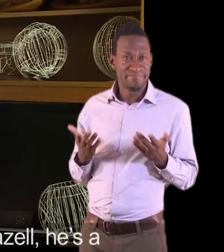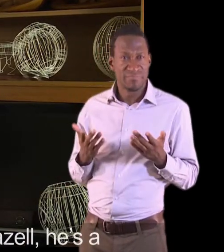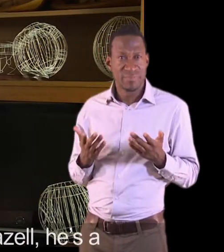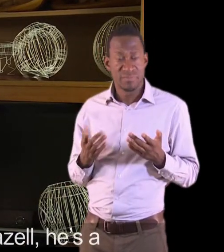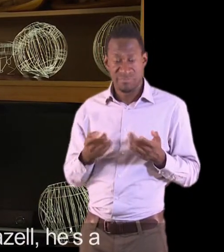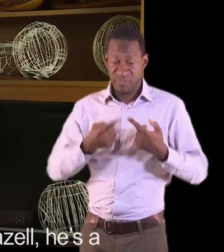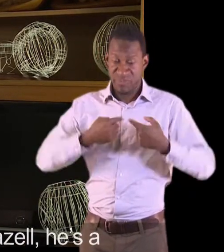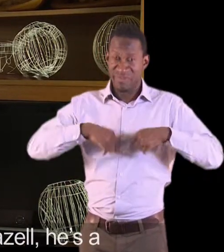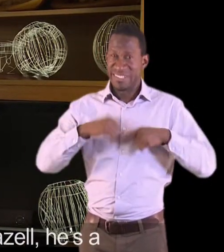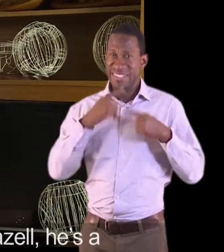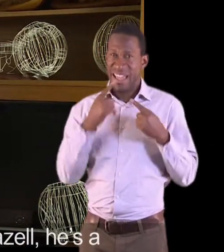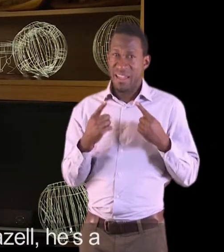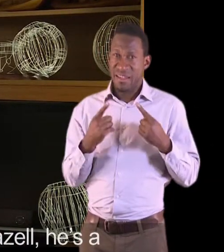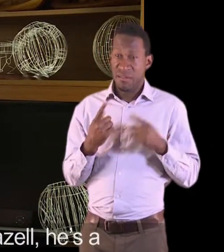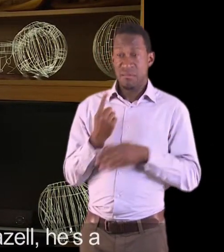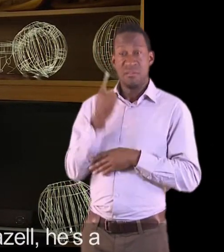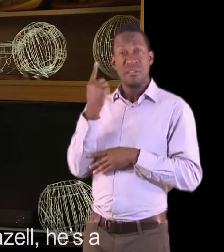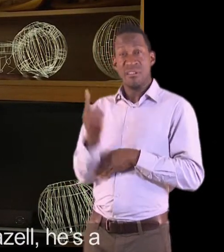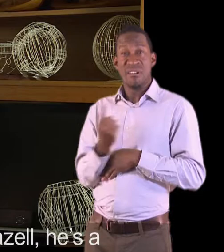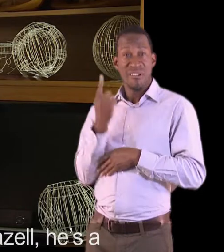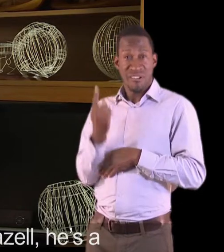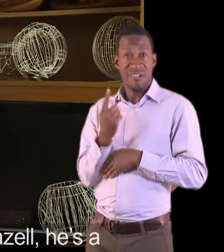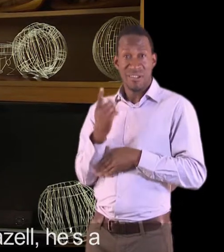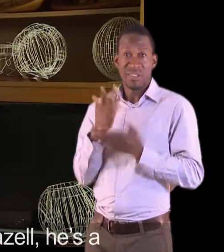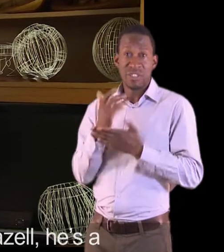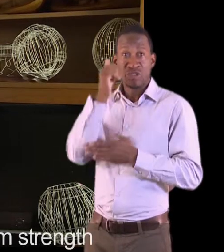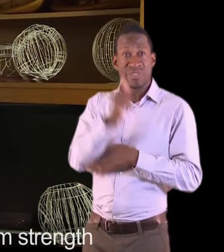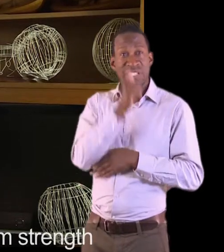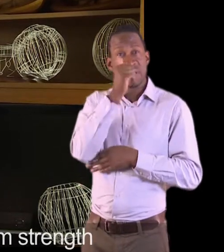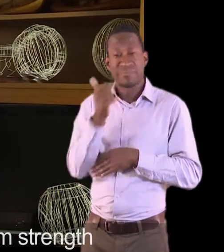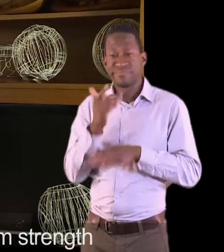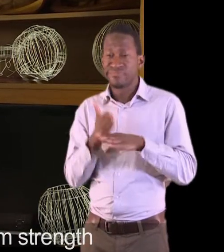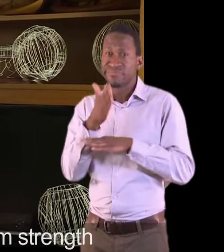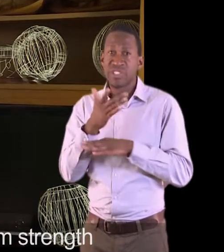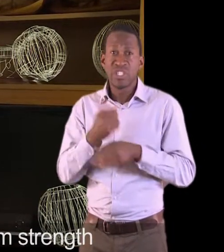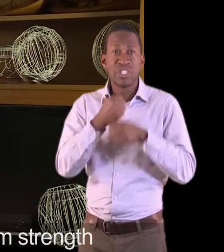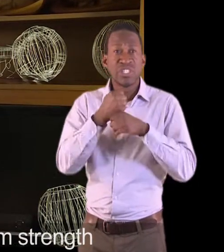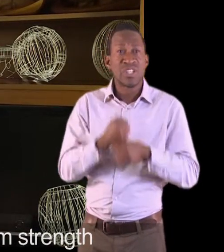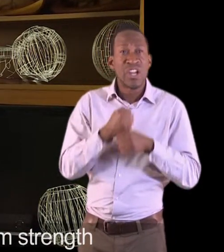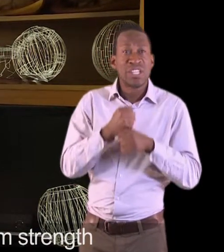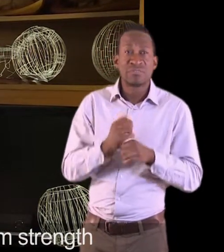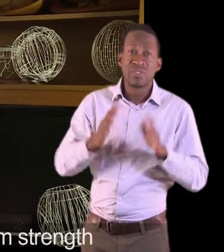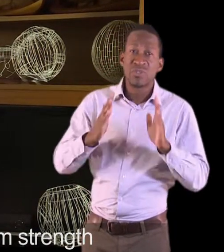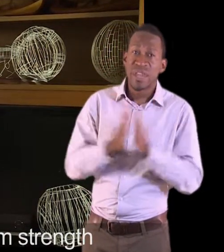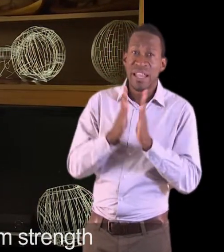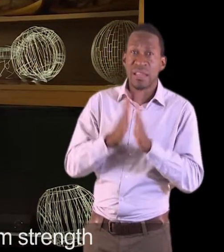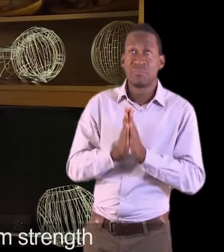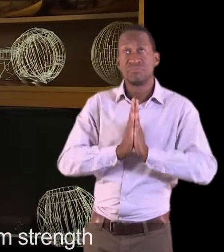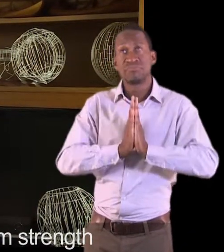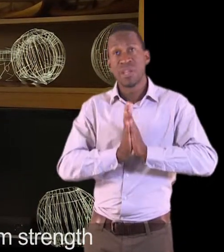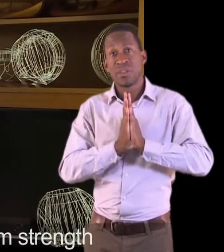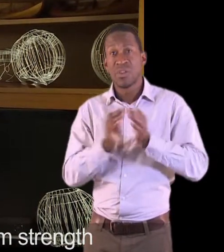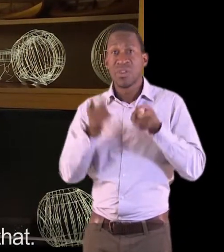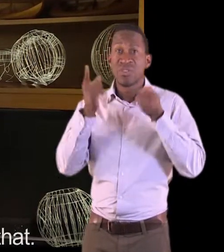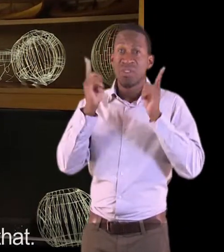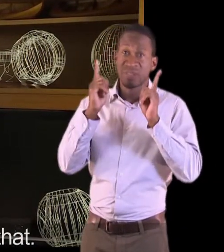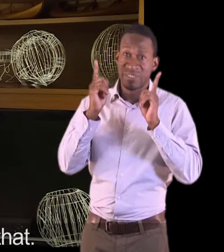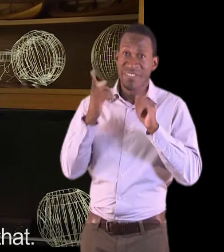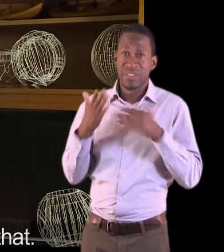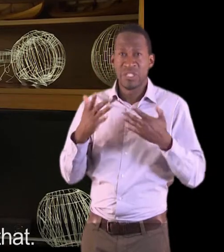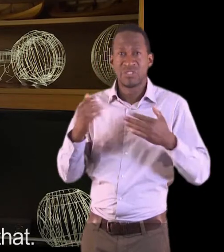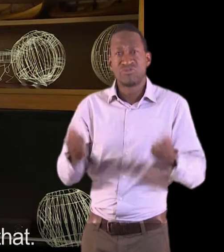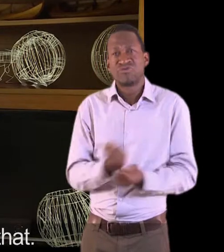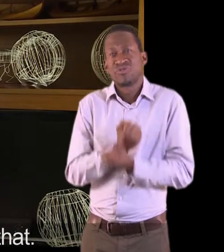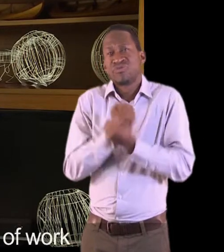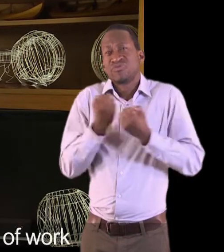saying, Mr. Hazel, he's a Christian, goes to church on Sunday, prays to God to give him strength to beat the boys on Monday. It was as